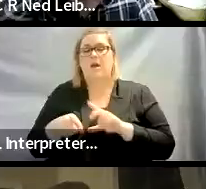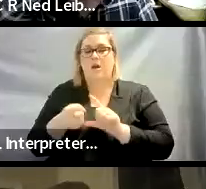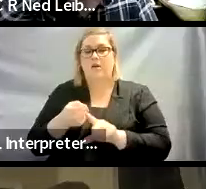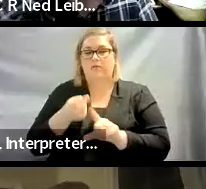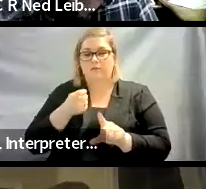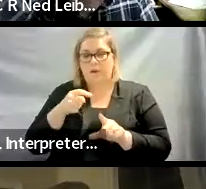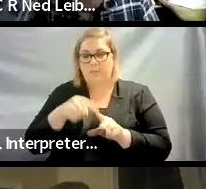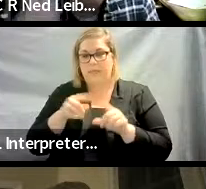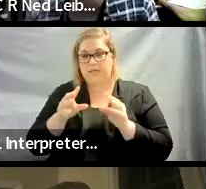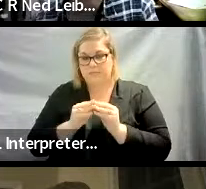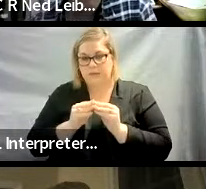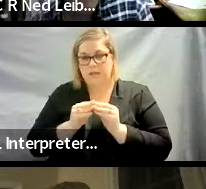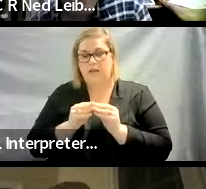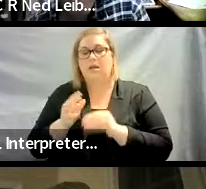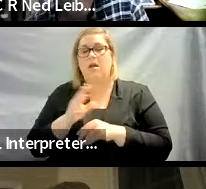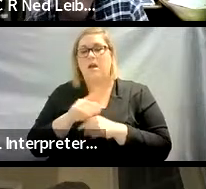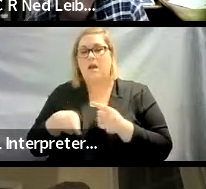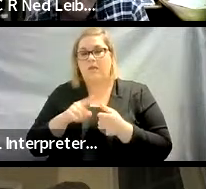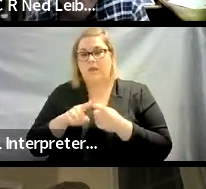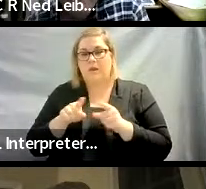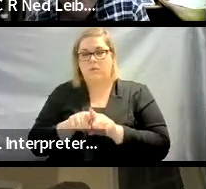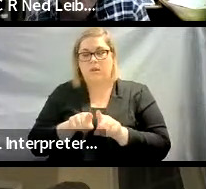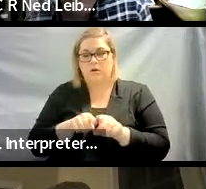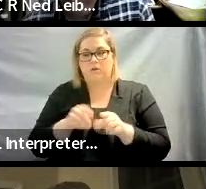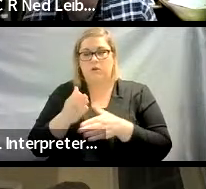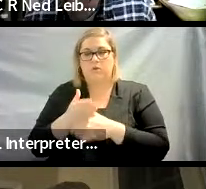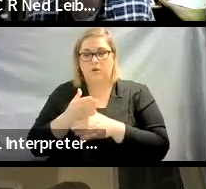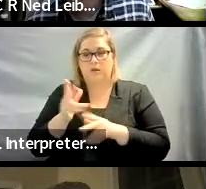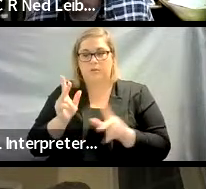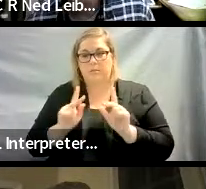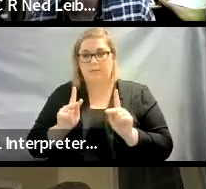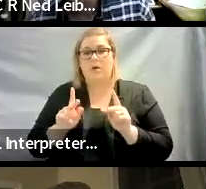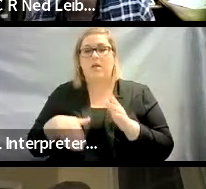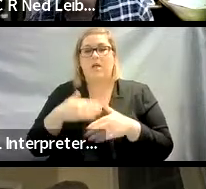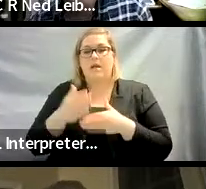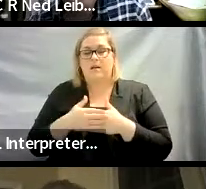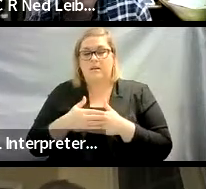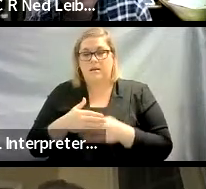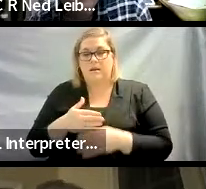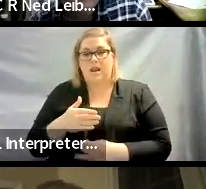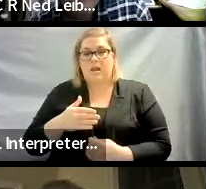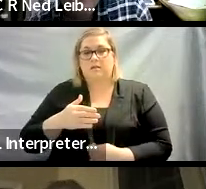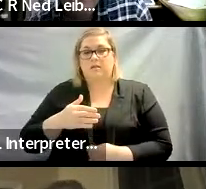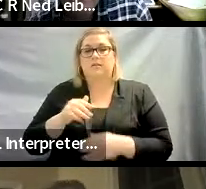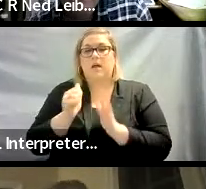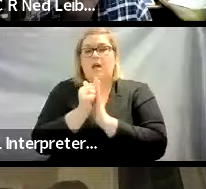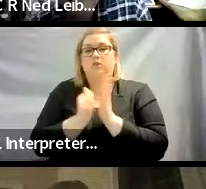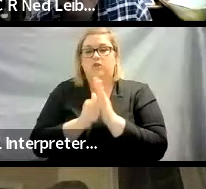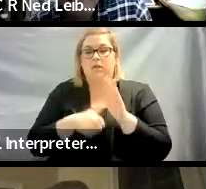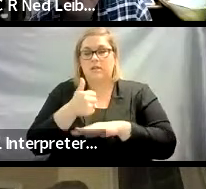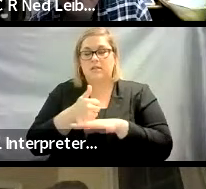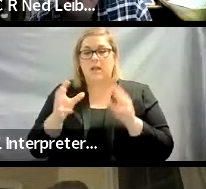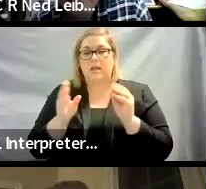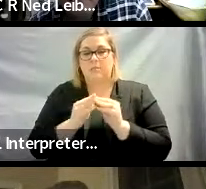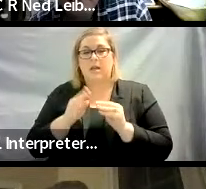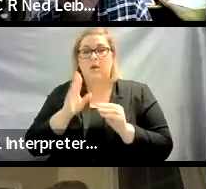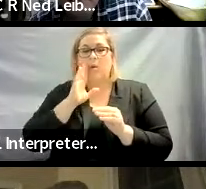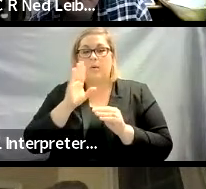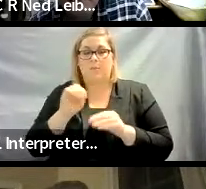And then we'll also share with folks that the next agenda setting meeting will